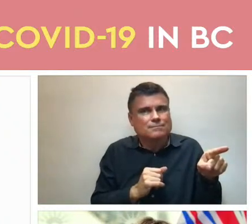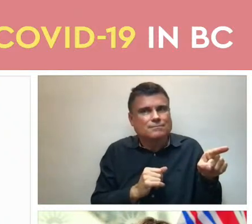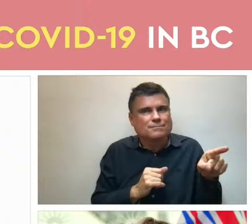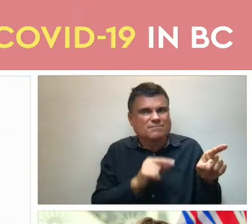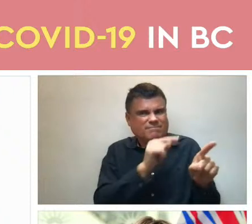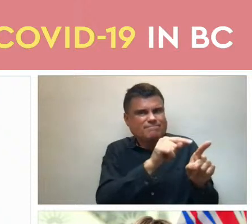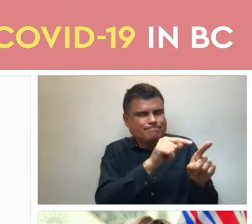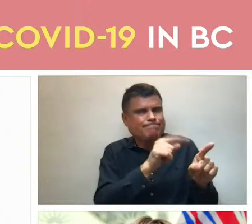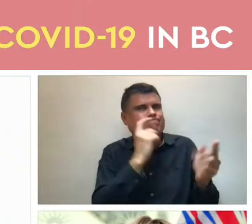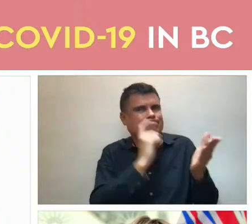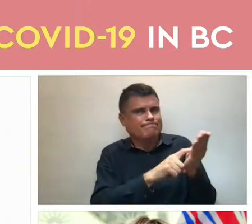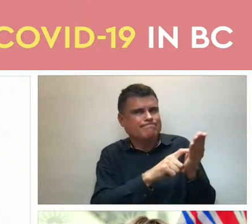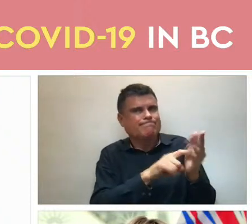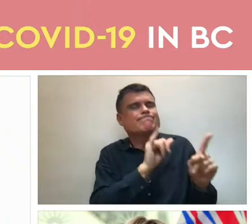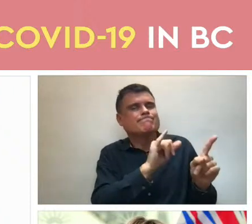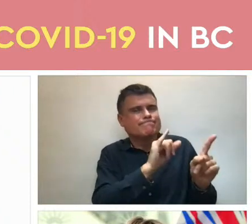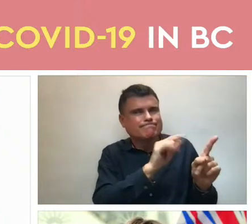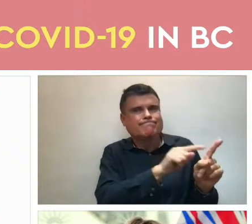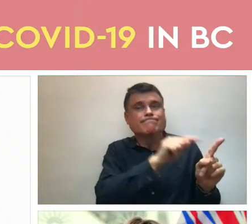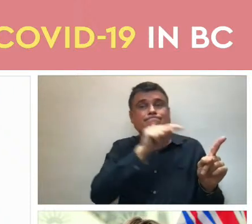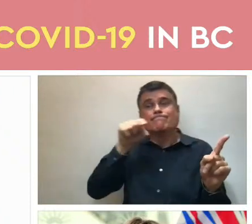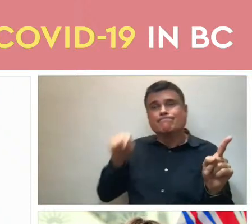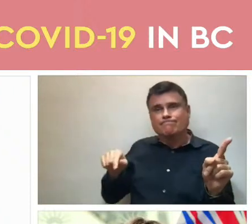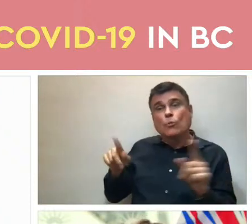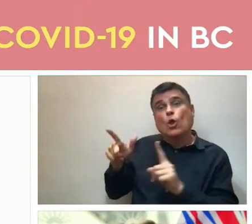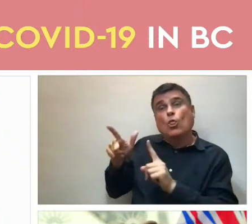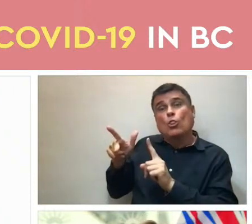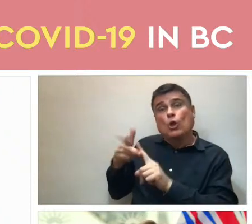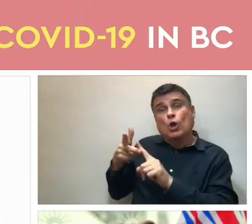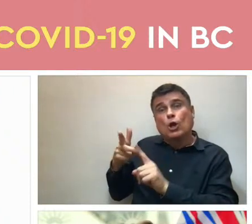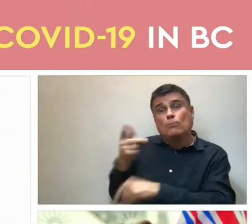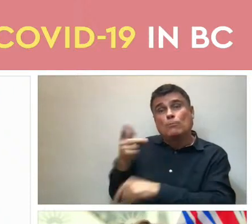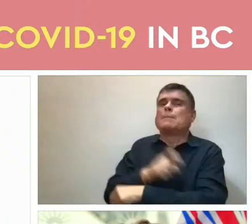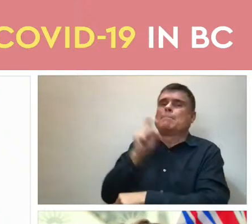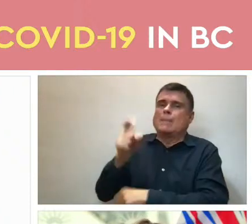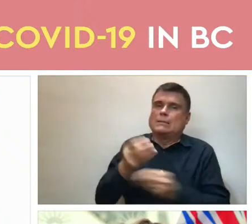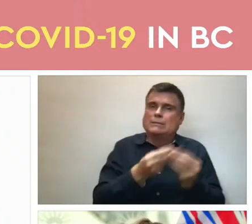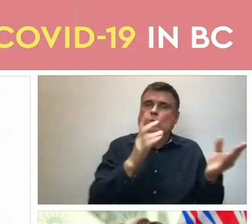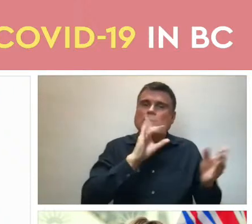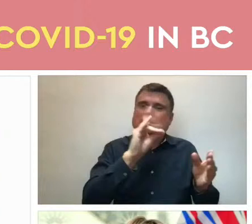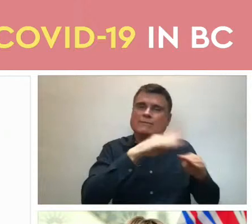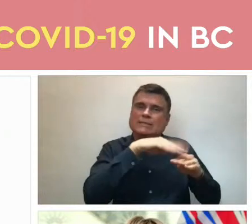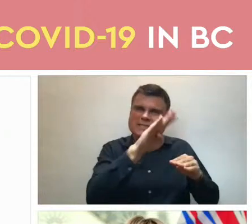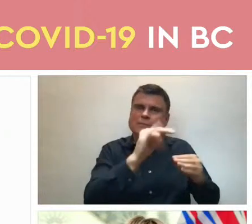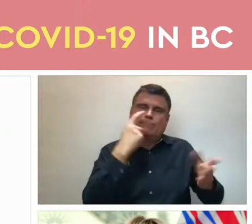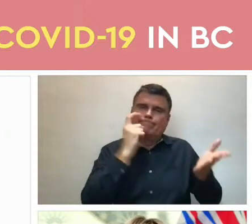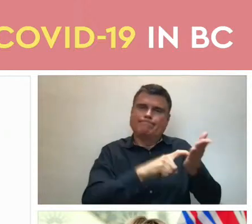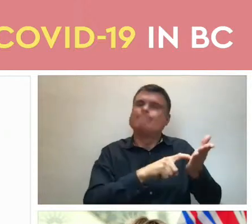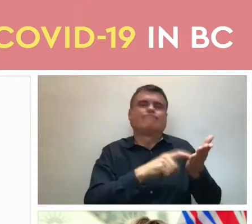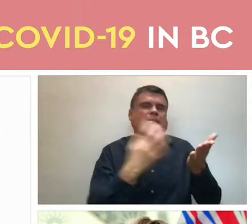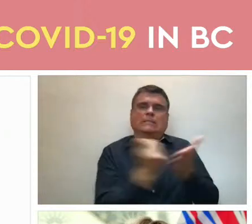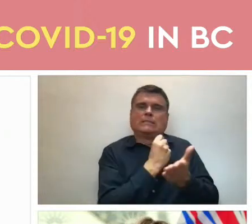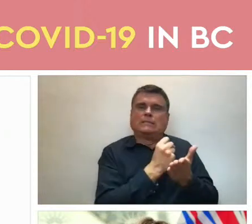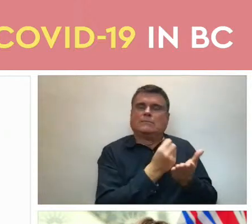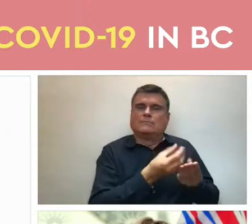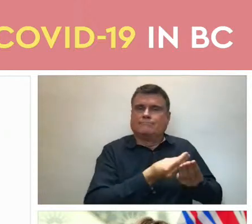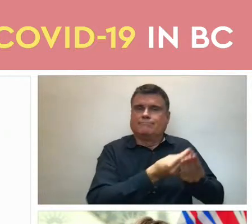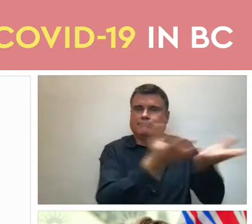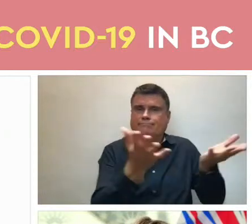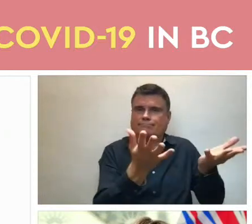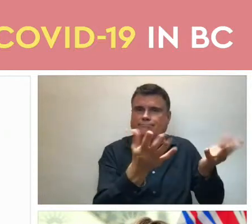booster dose response for people who are in that age group. And we see, again, the next highest risk